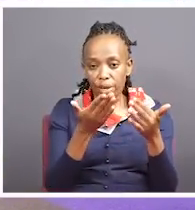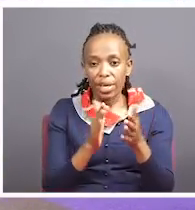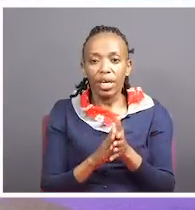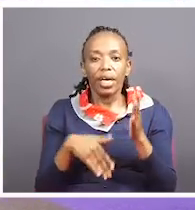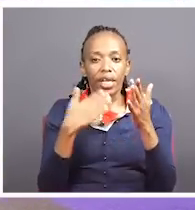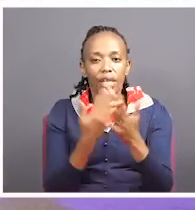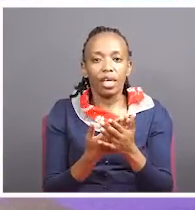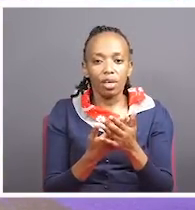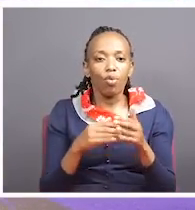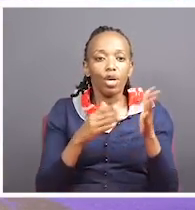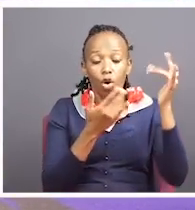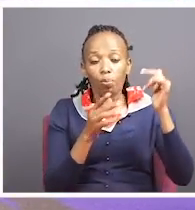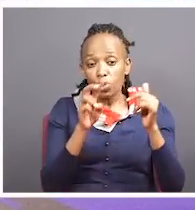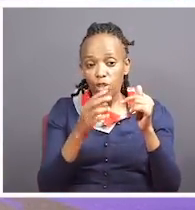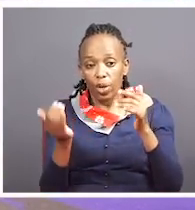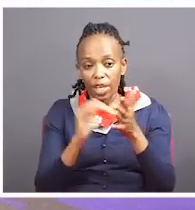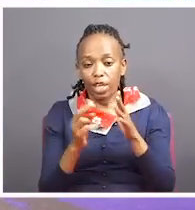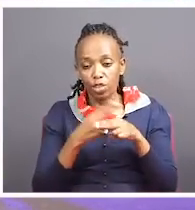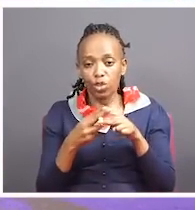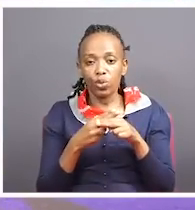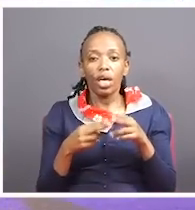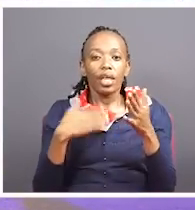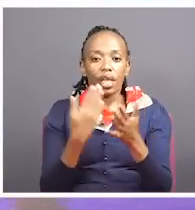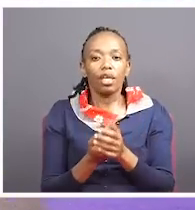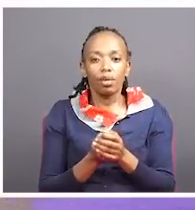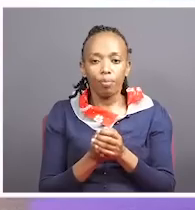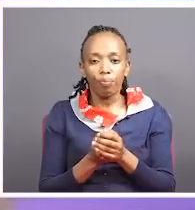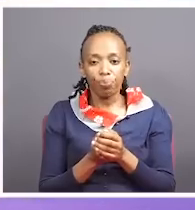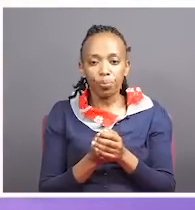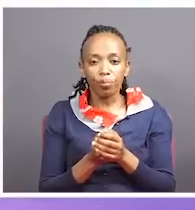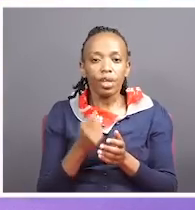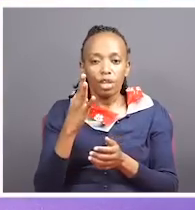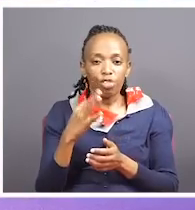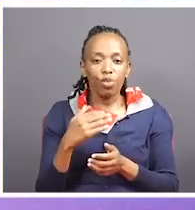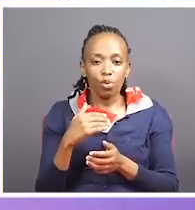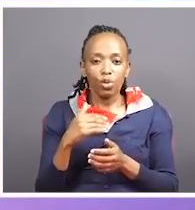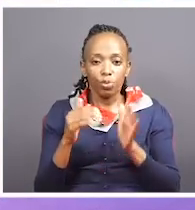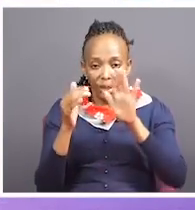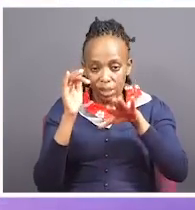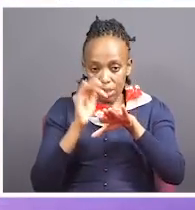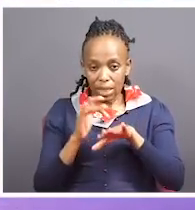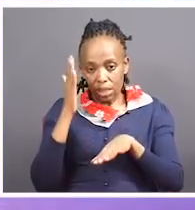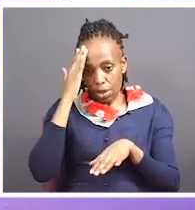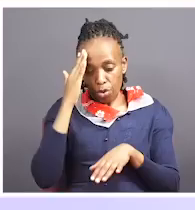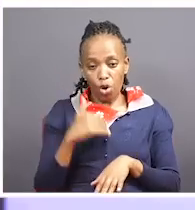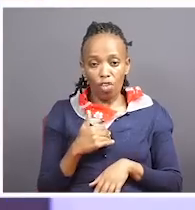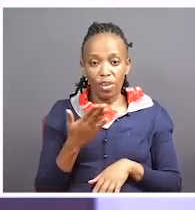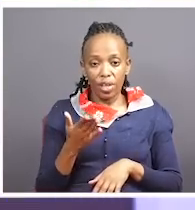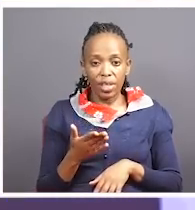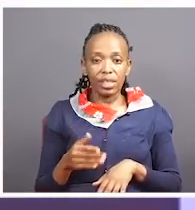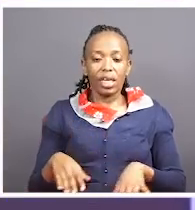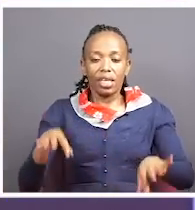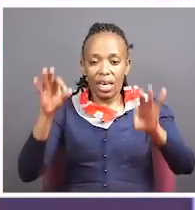well. And we look forward to seeing you again soon. Amen. Amen. Thank you. If you've really been touched, and I know you have, this is